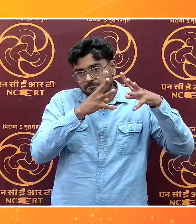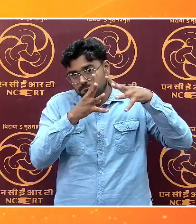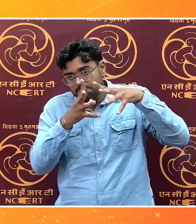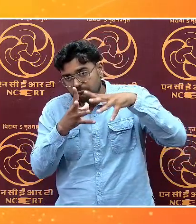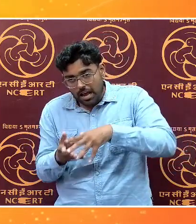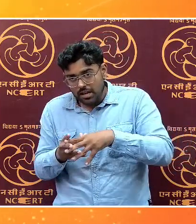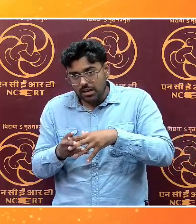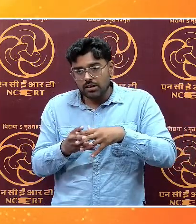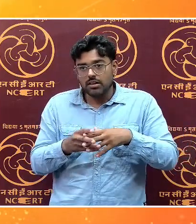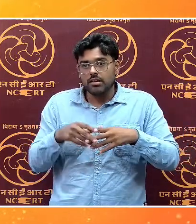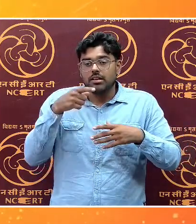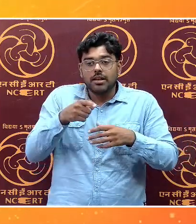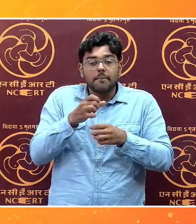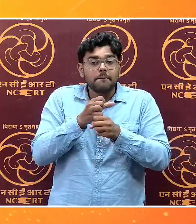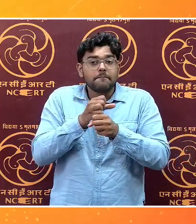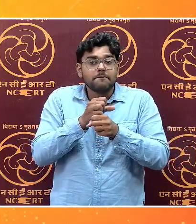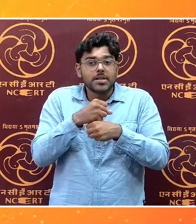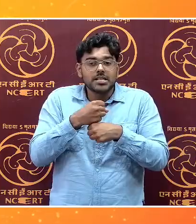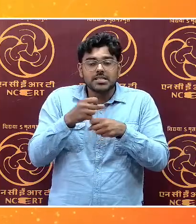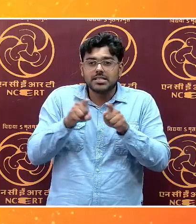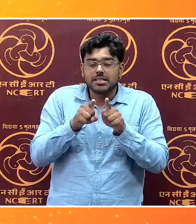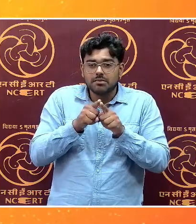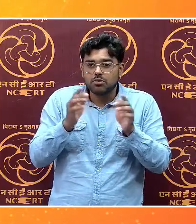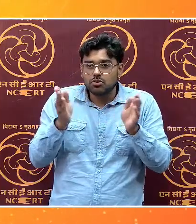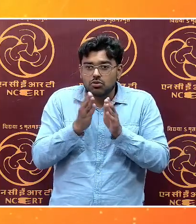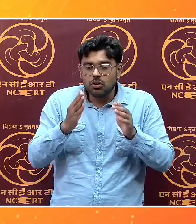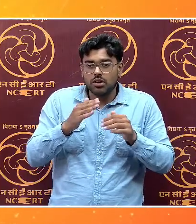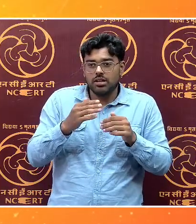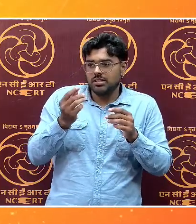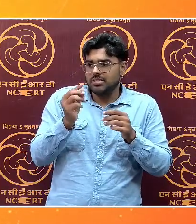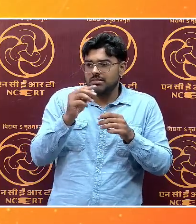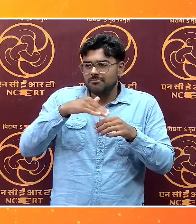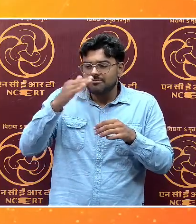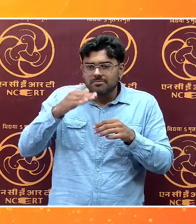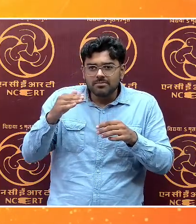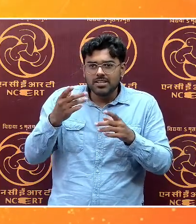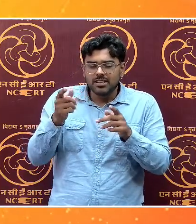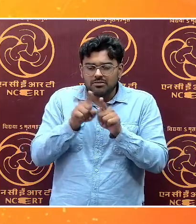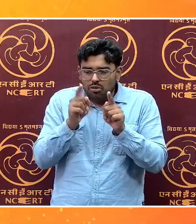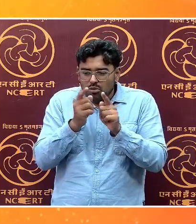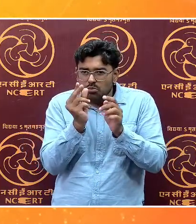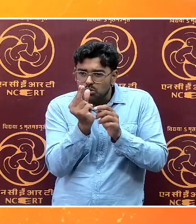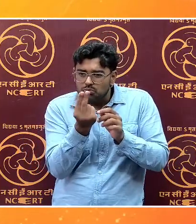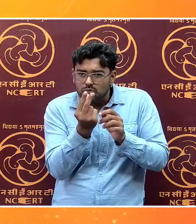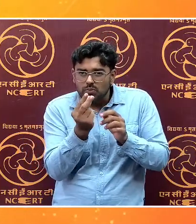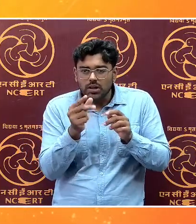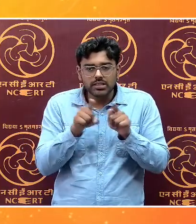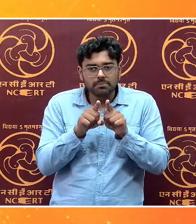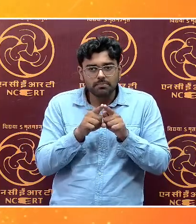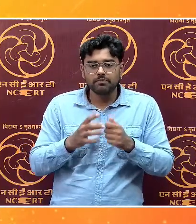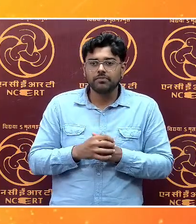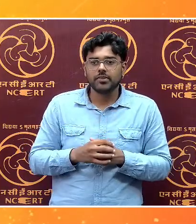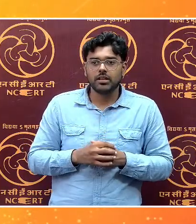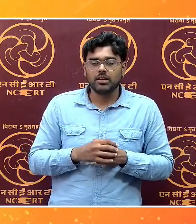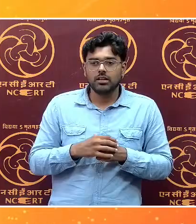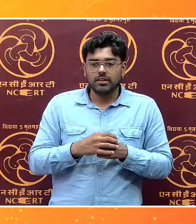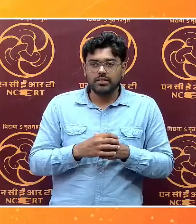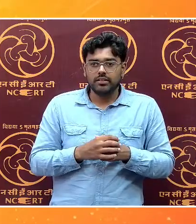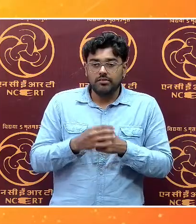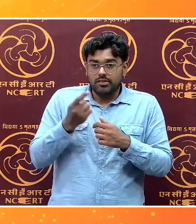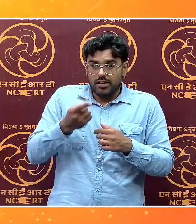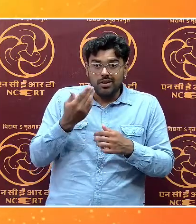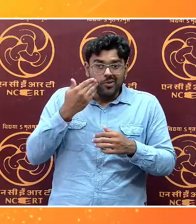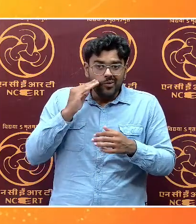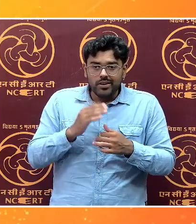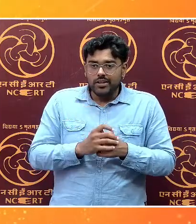there, and it created like some small islands, and that is called delta. And because